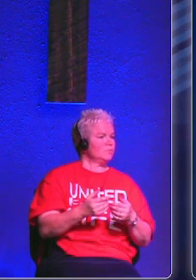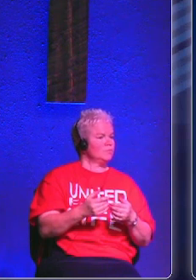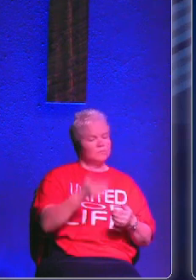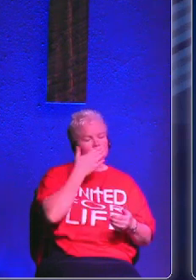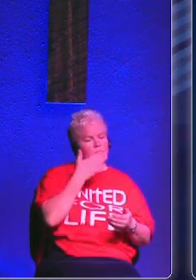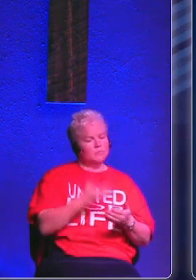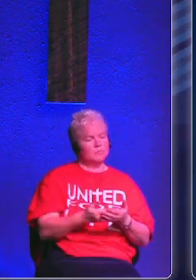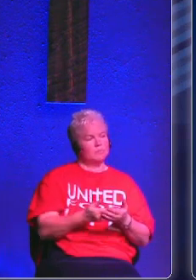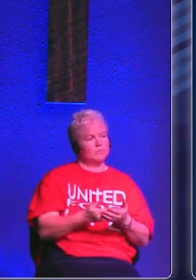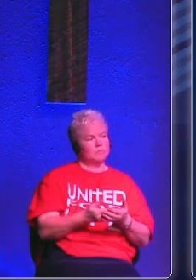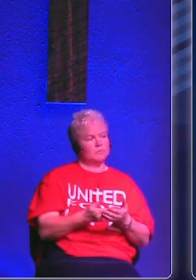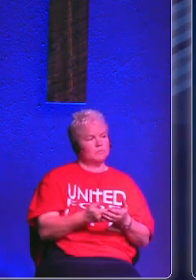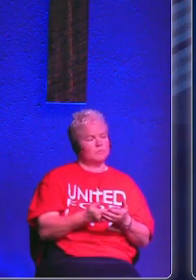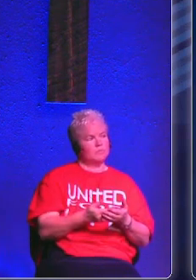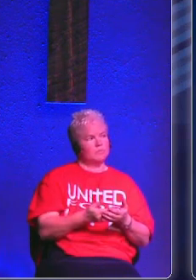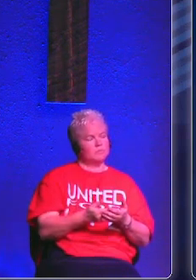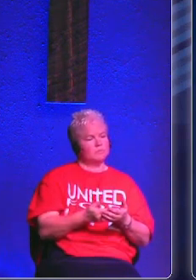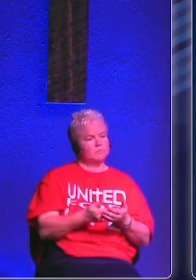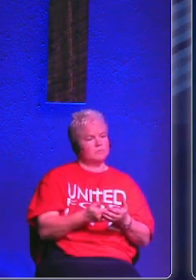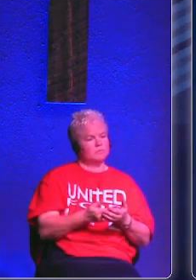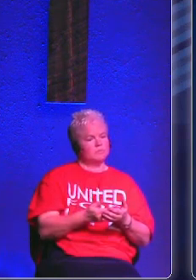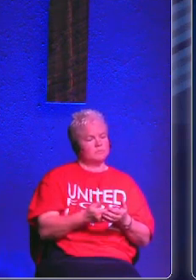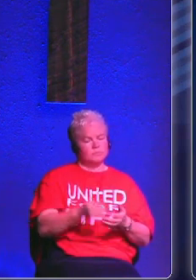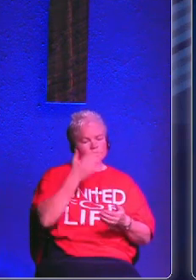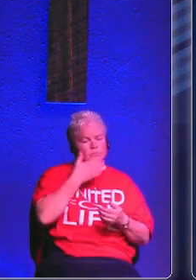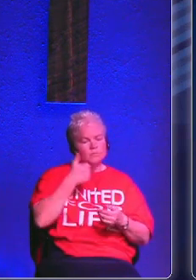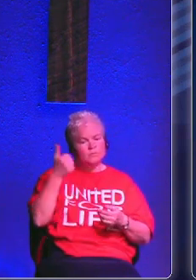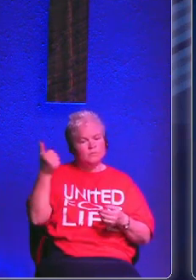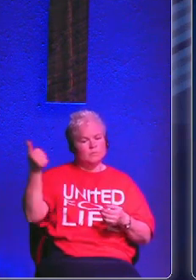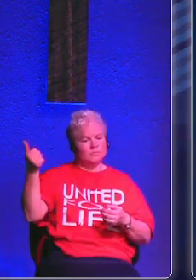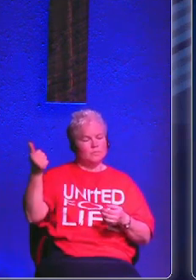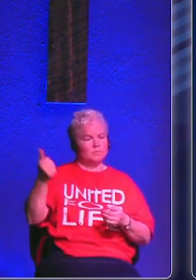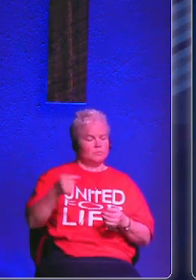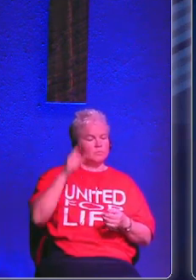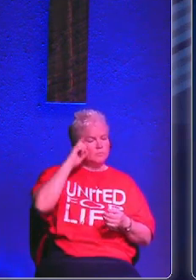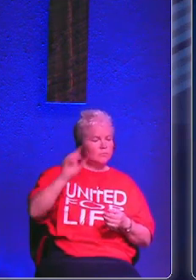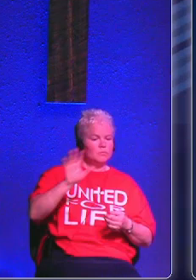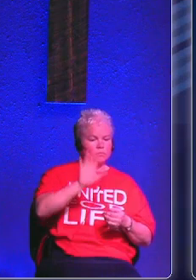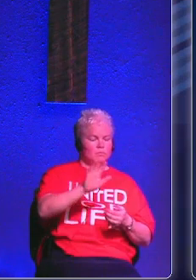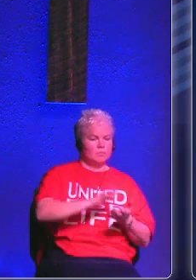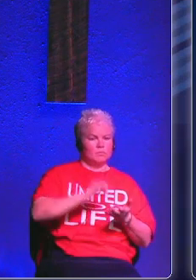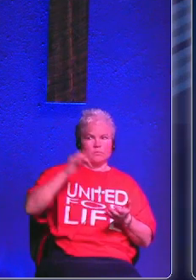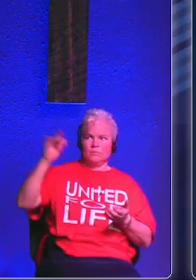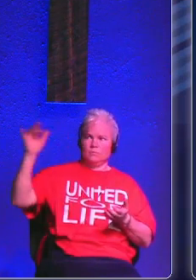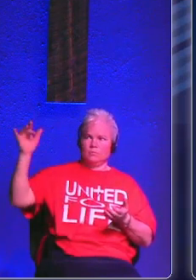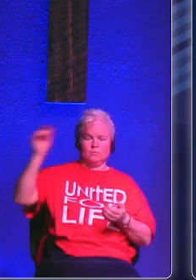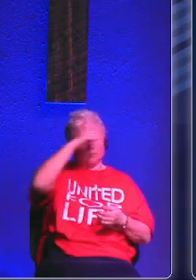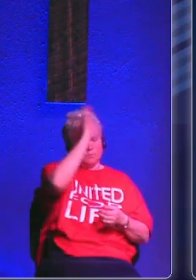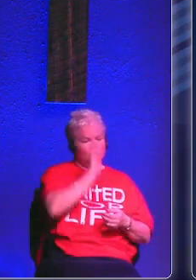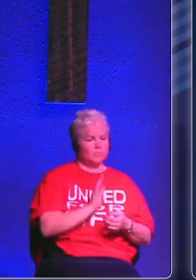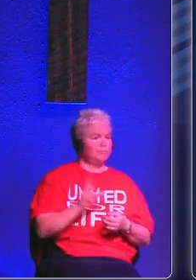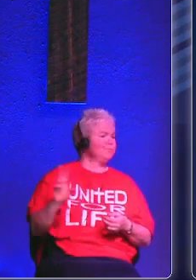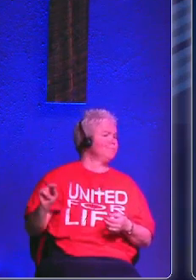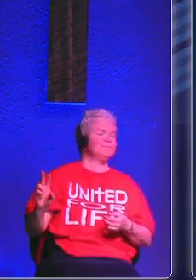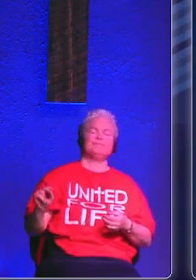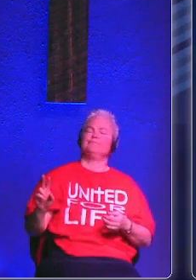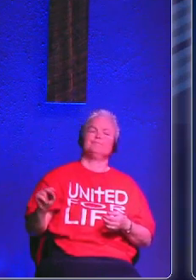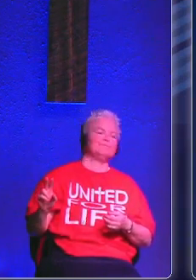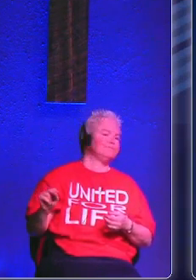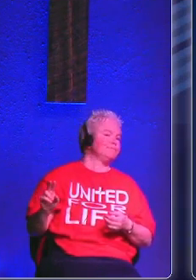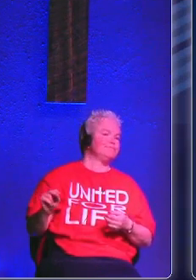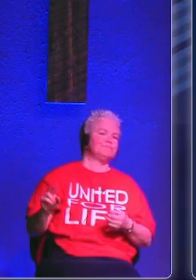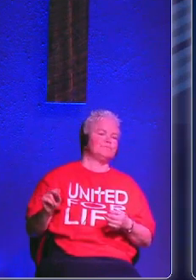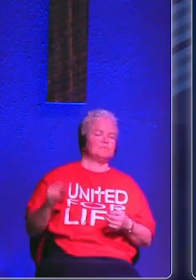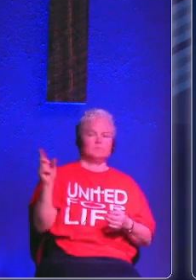it beneficial? Very rarely. Is it the best thing for you? Is it glorifying to God?